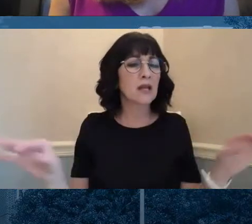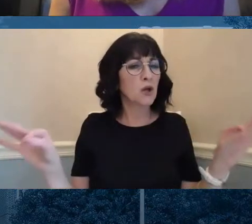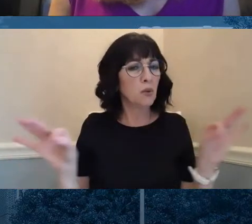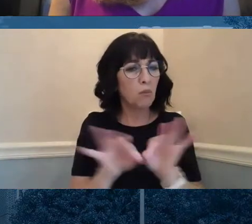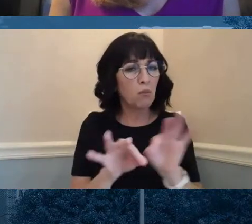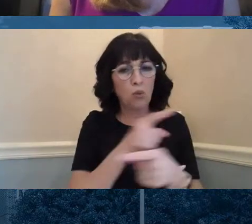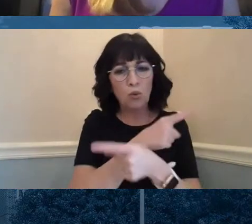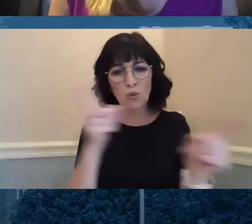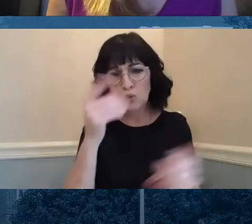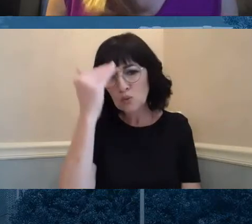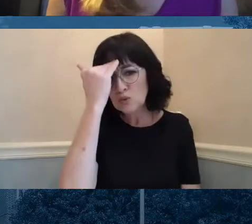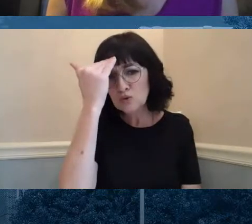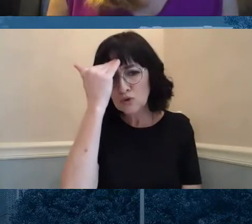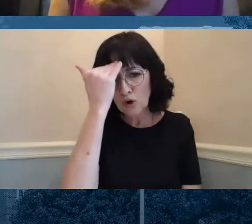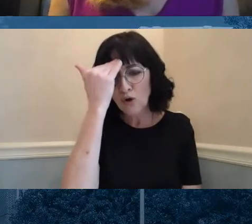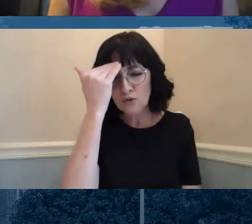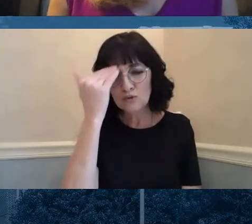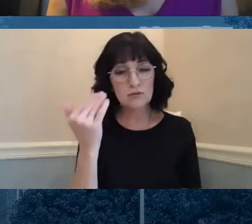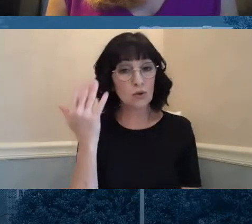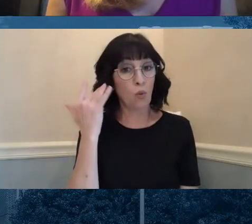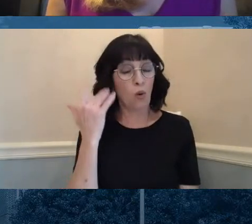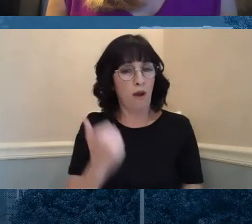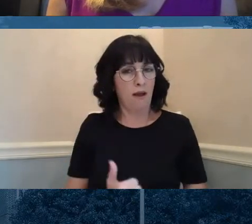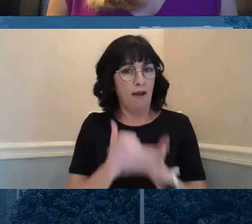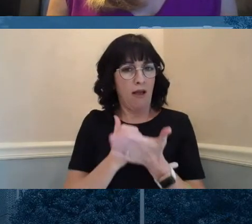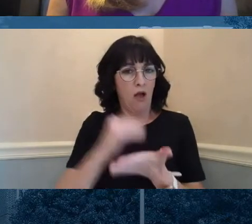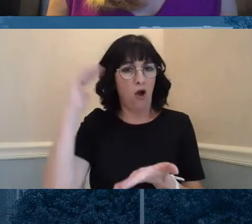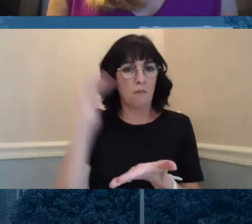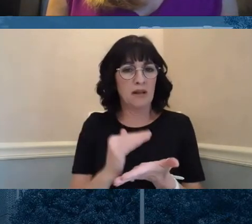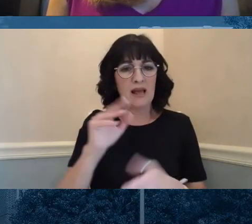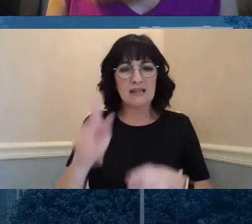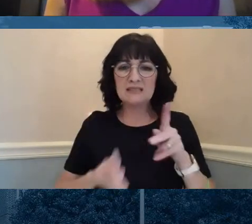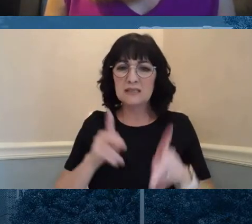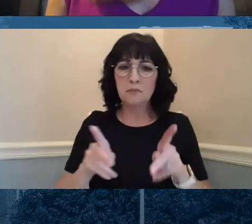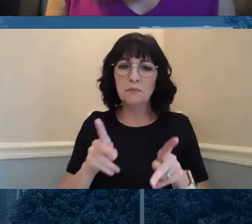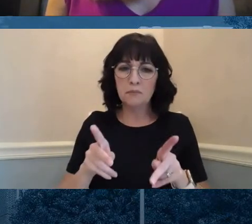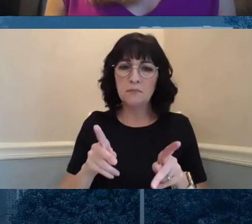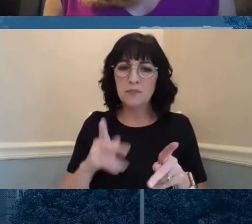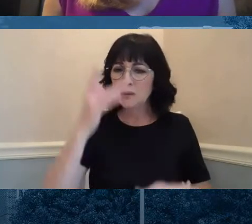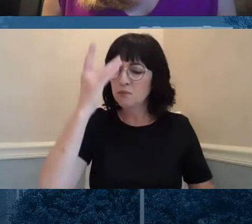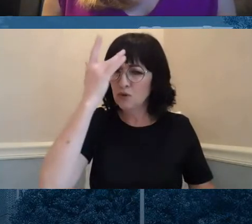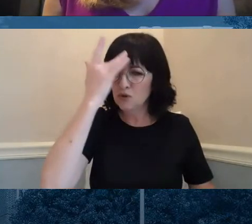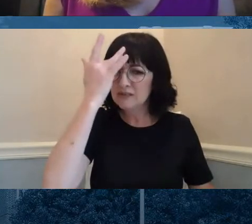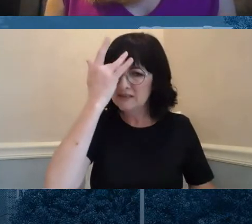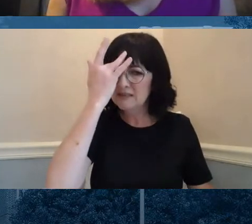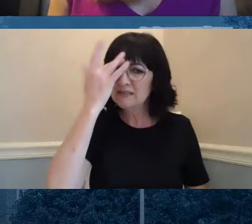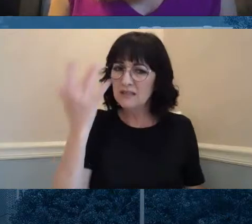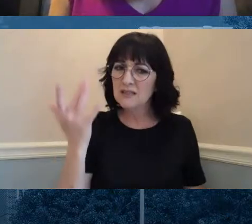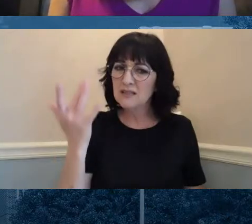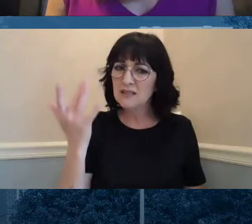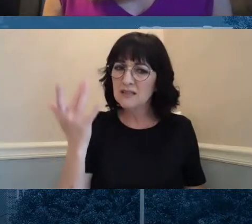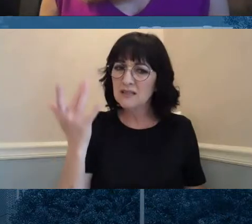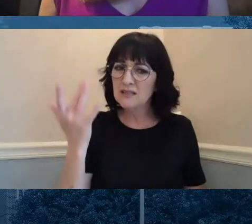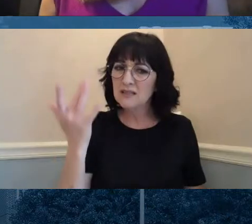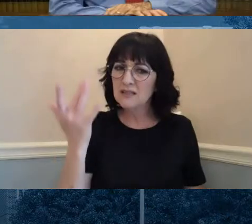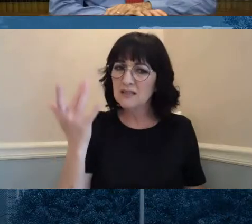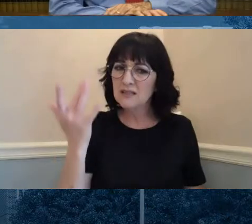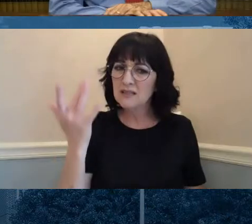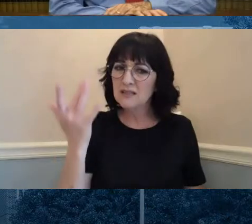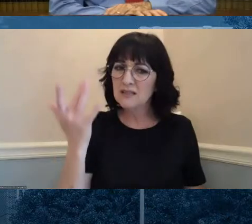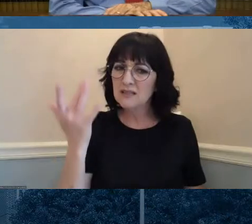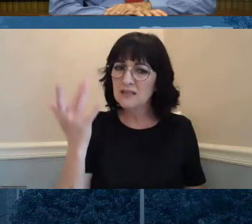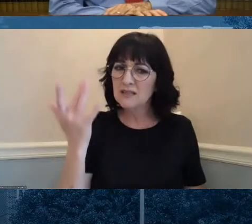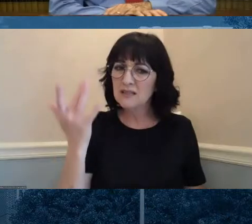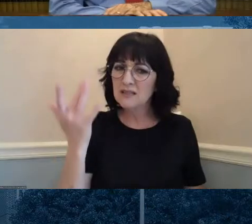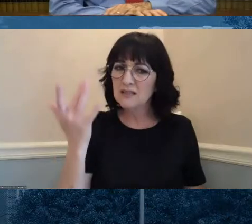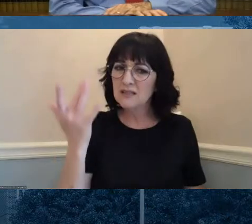of the virus than we would like to see in our community. So with that, I'm going to hand it back to the governor. Thank